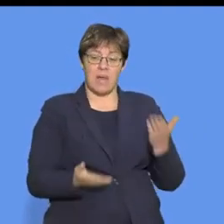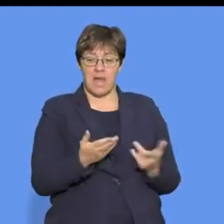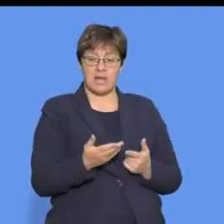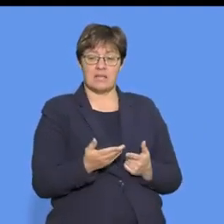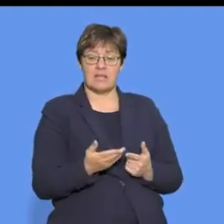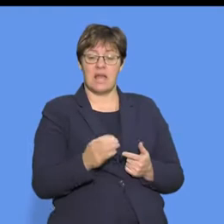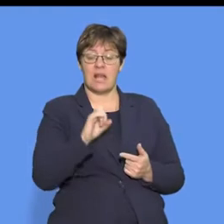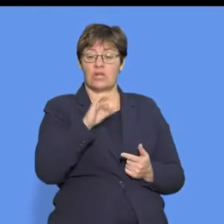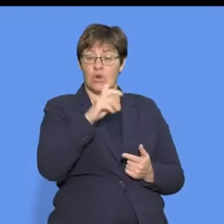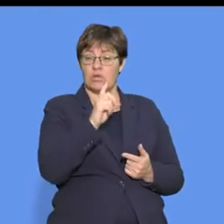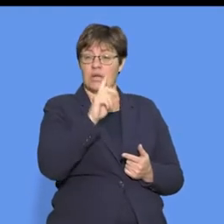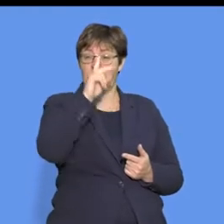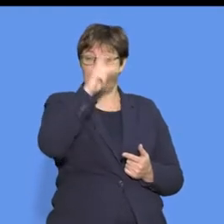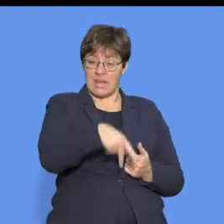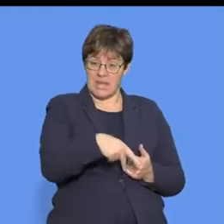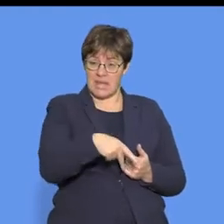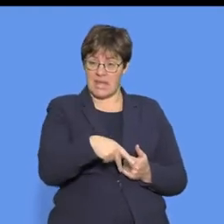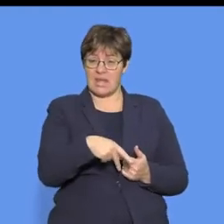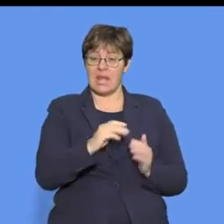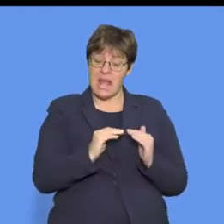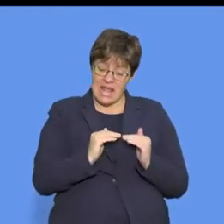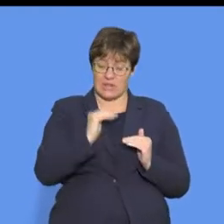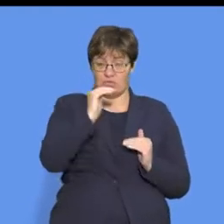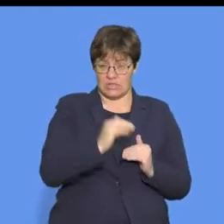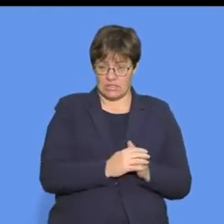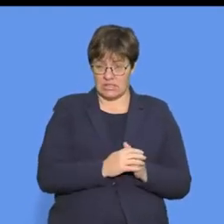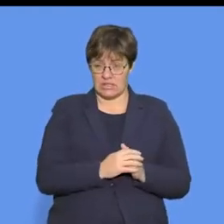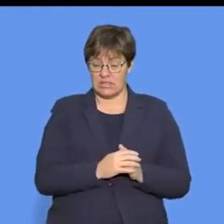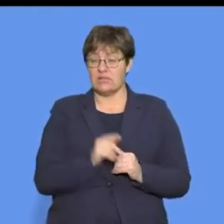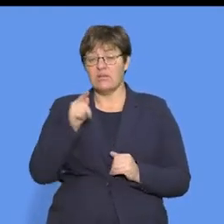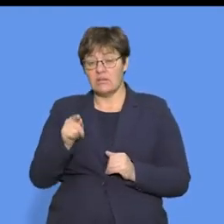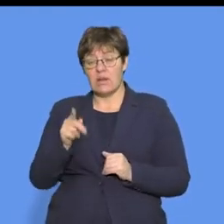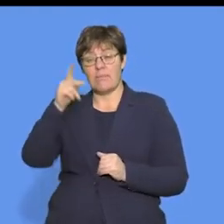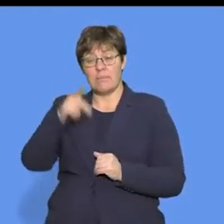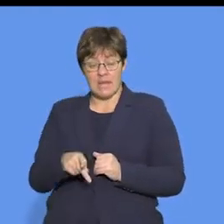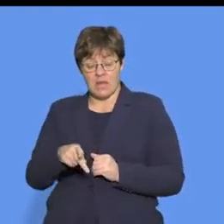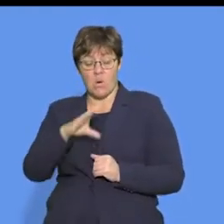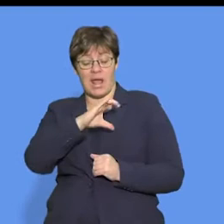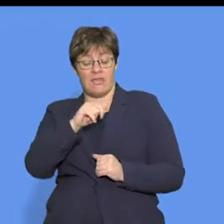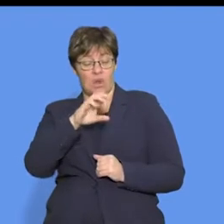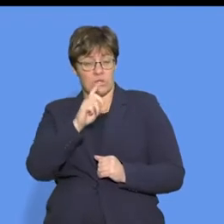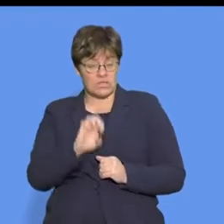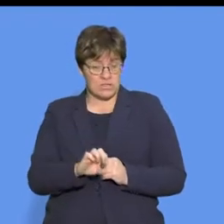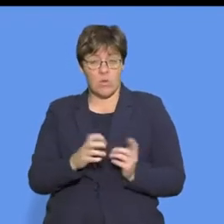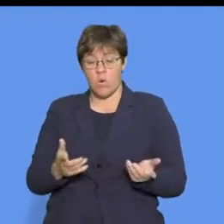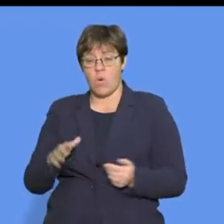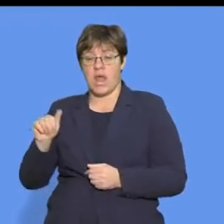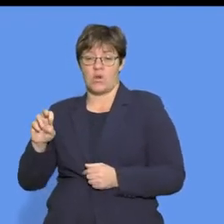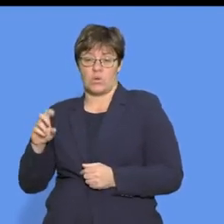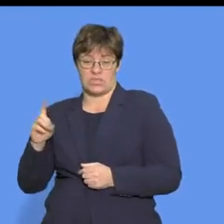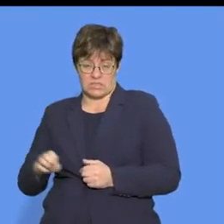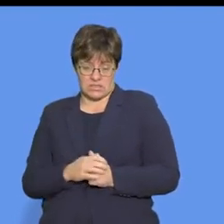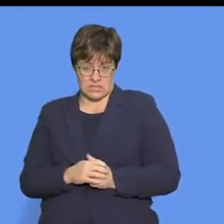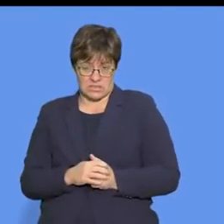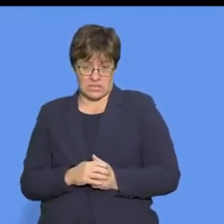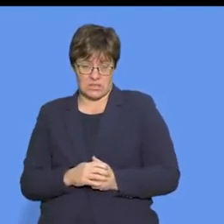D increases. Is the electrode D the cathode or the anode?